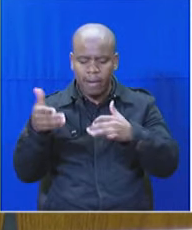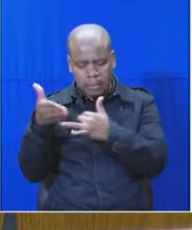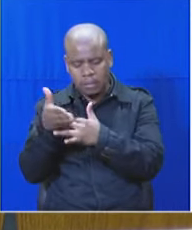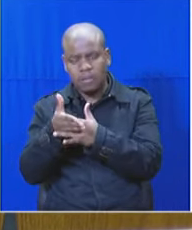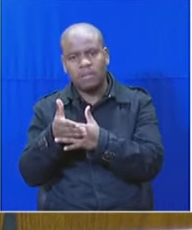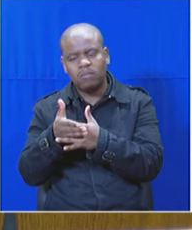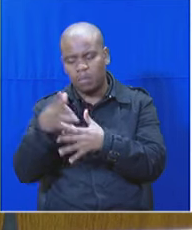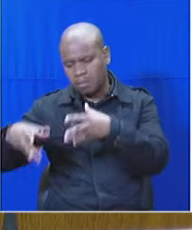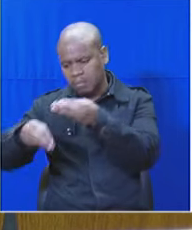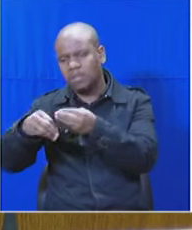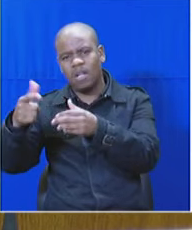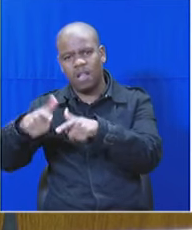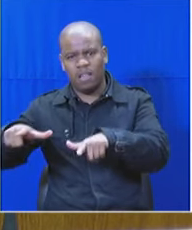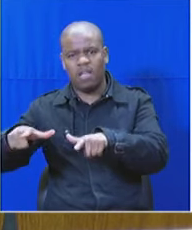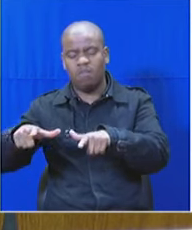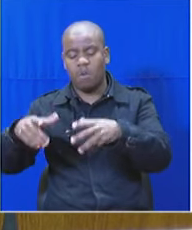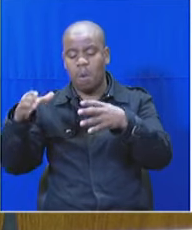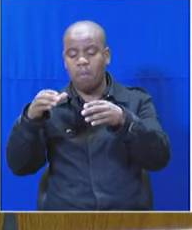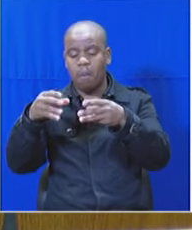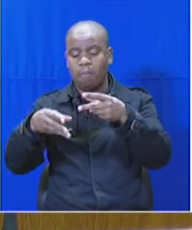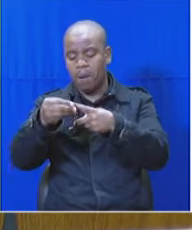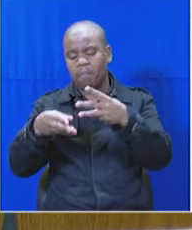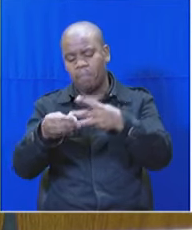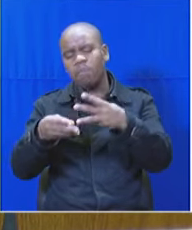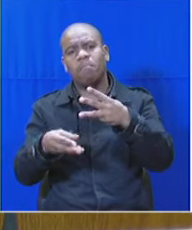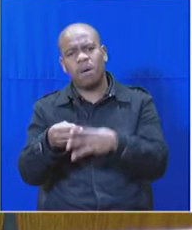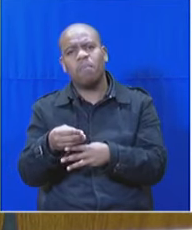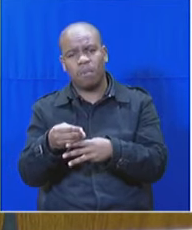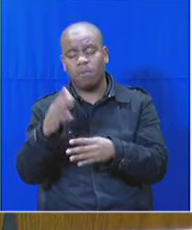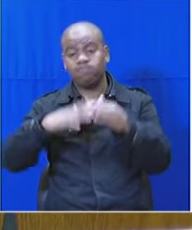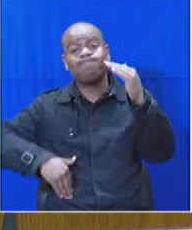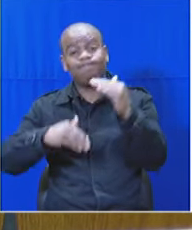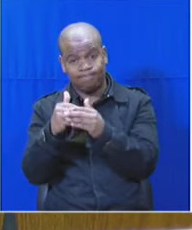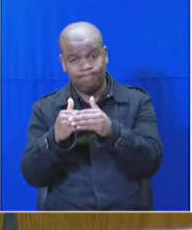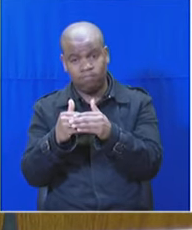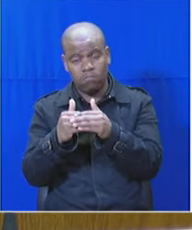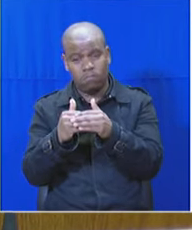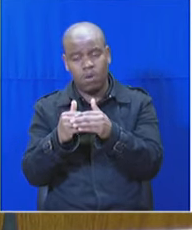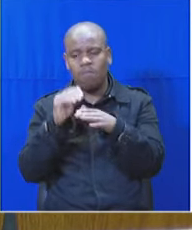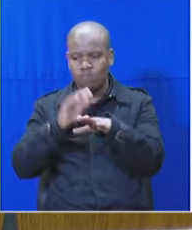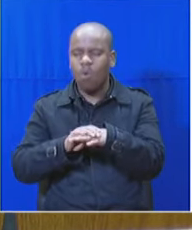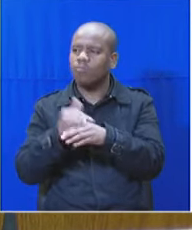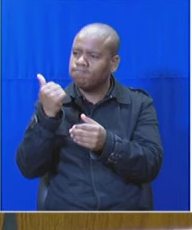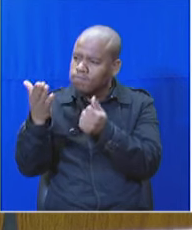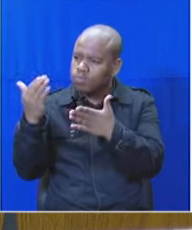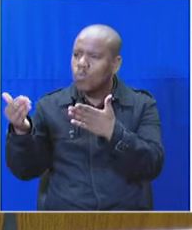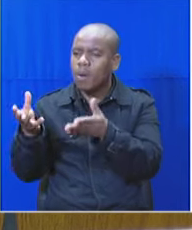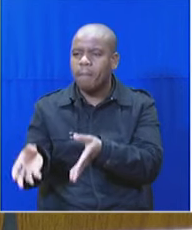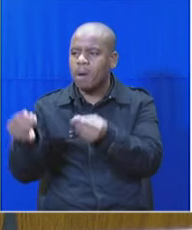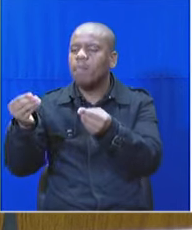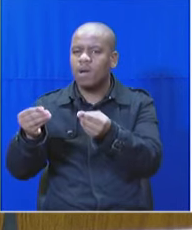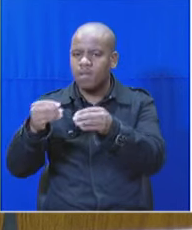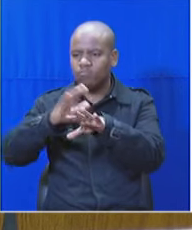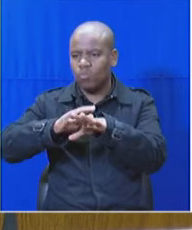between each of these categories and above the 12,000 hectares maximum shall be expropriated and redistributed,